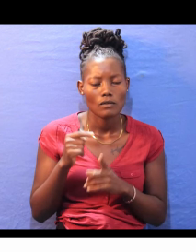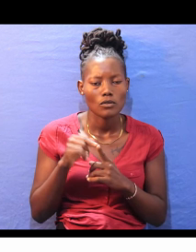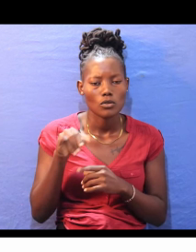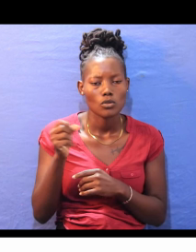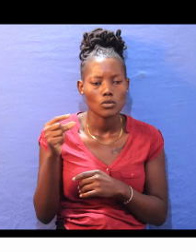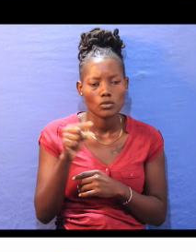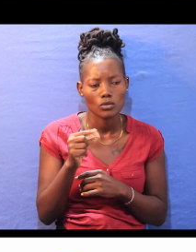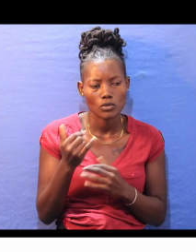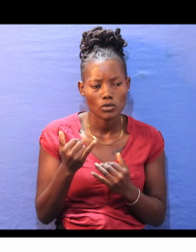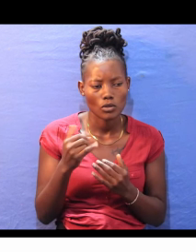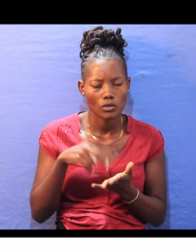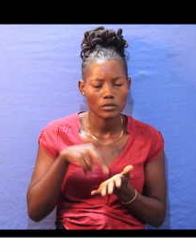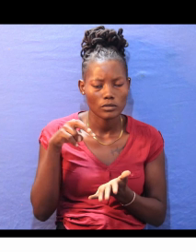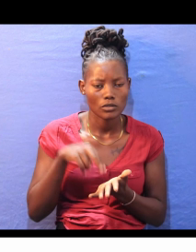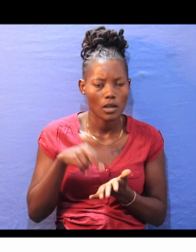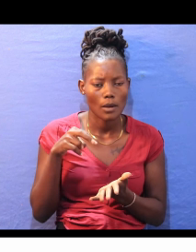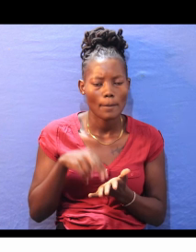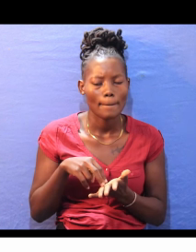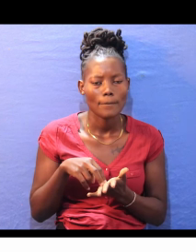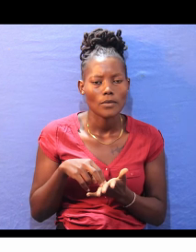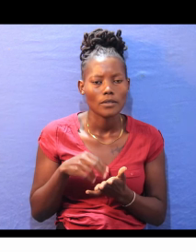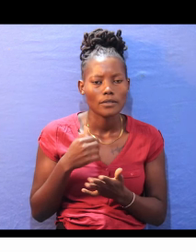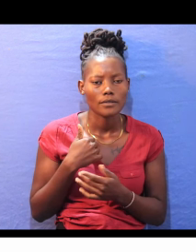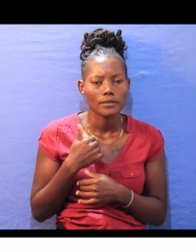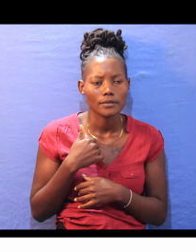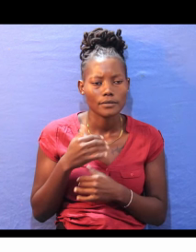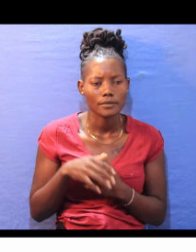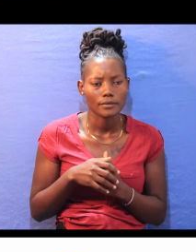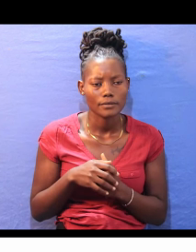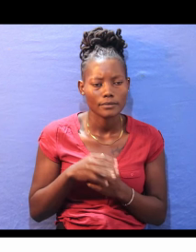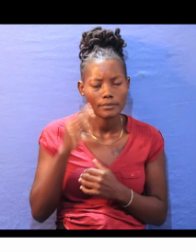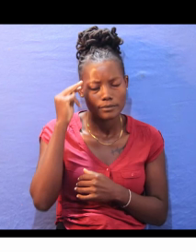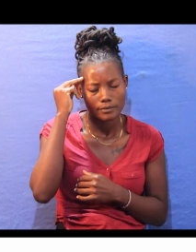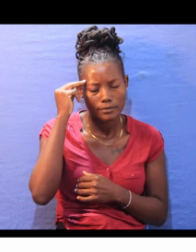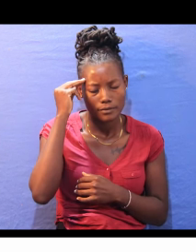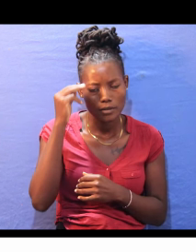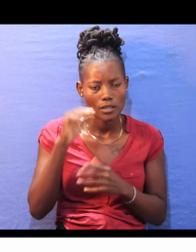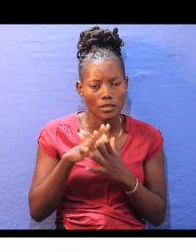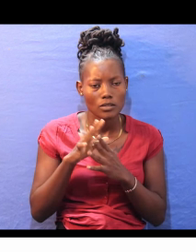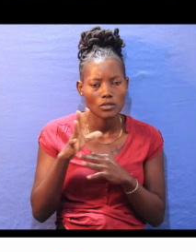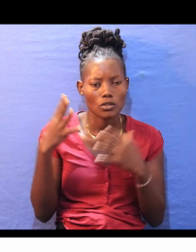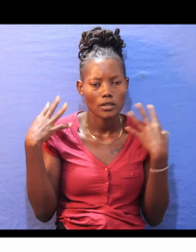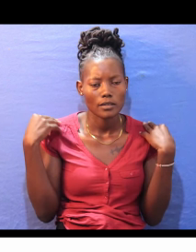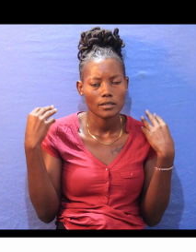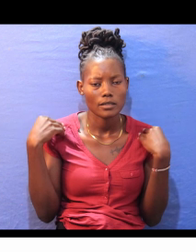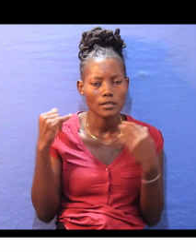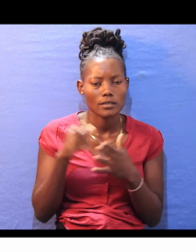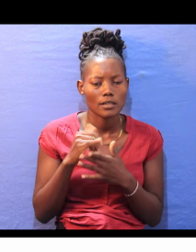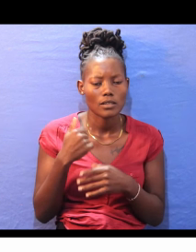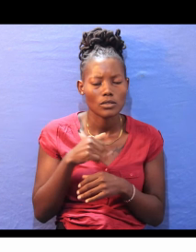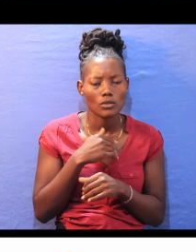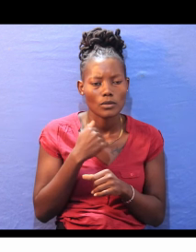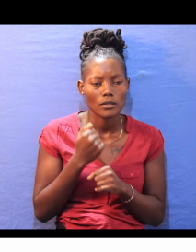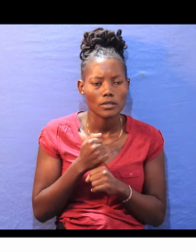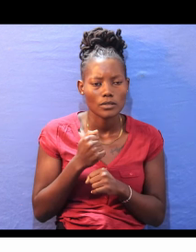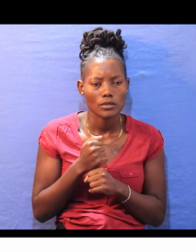preparatory exercises that are jumping. Our special developmental exercises are going to be exercises that we do in the weight